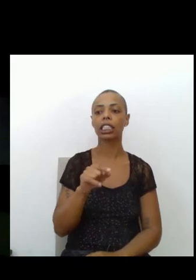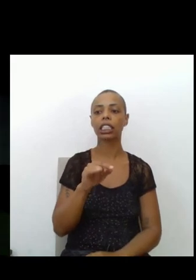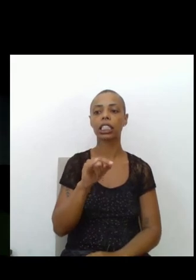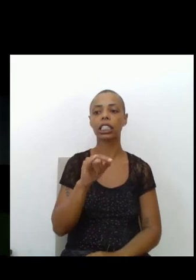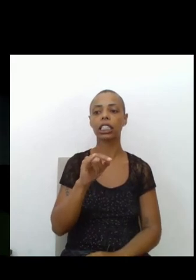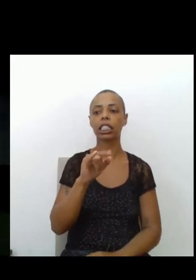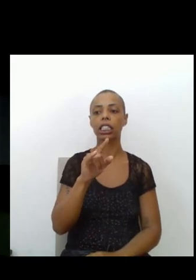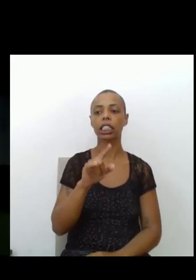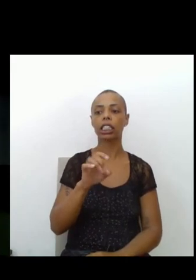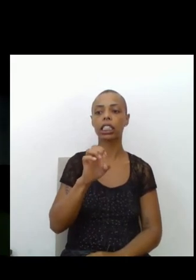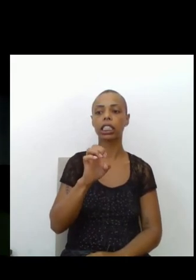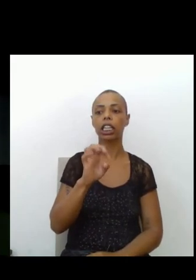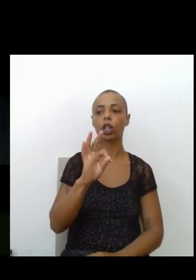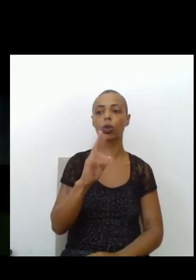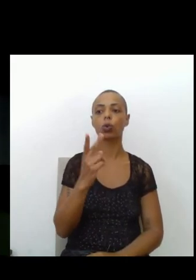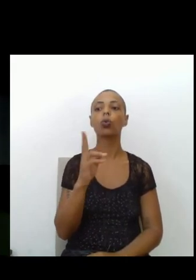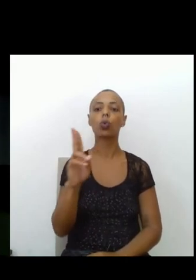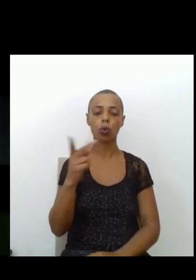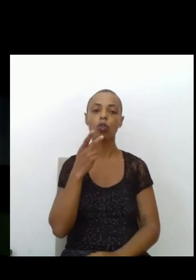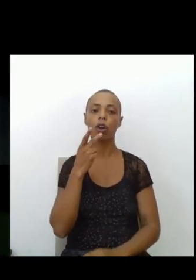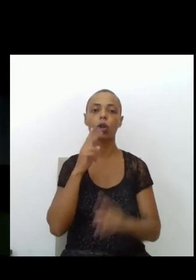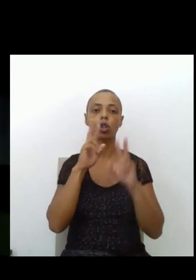about language